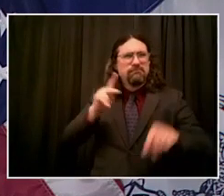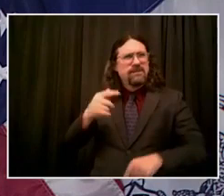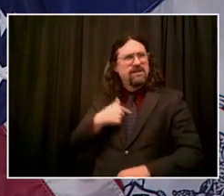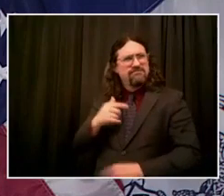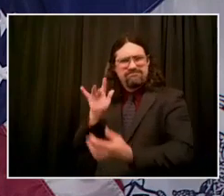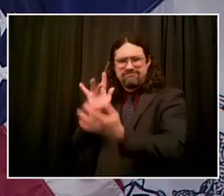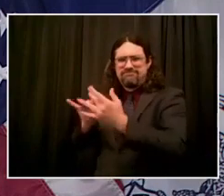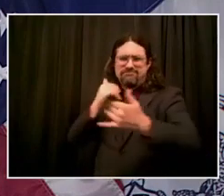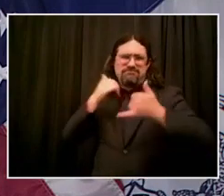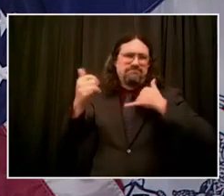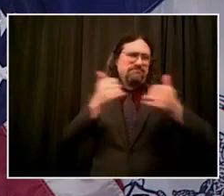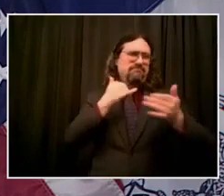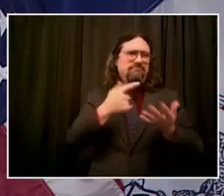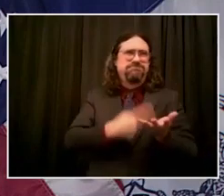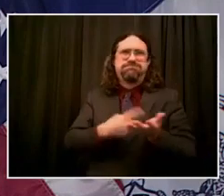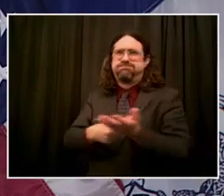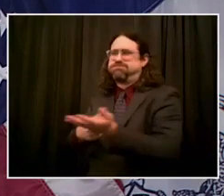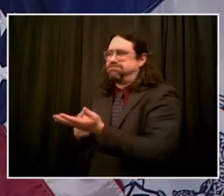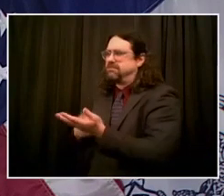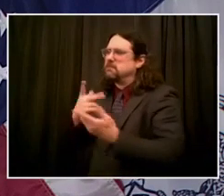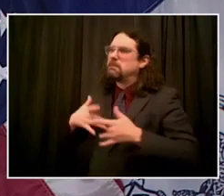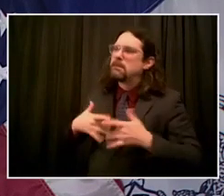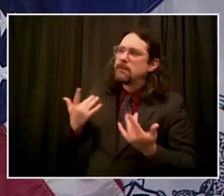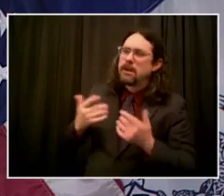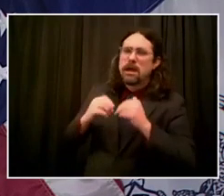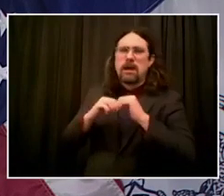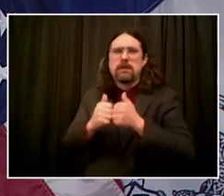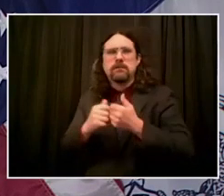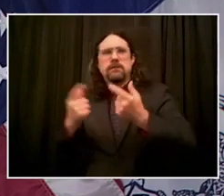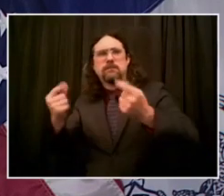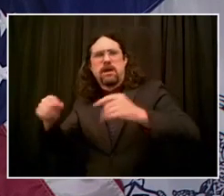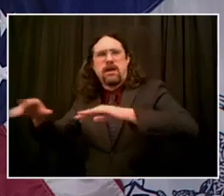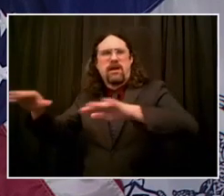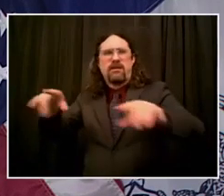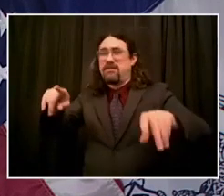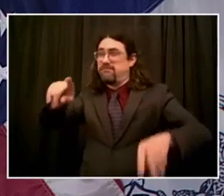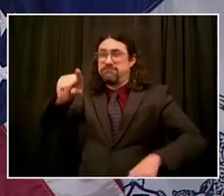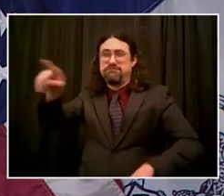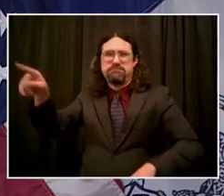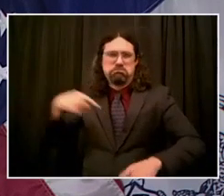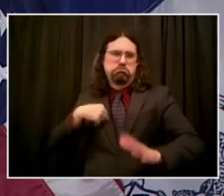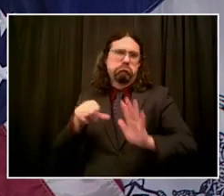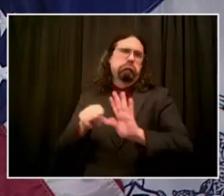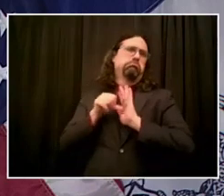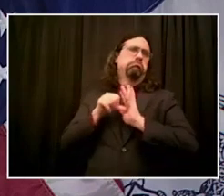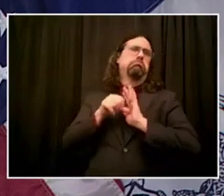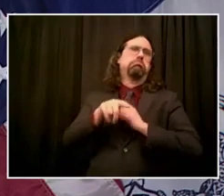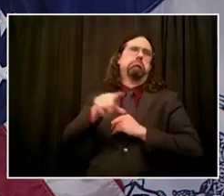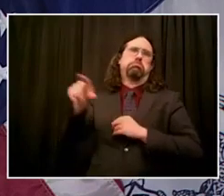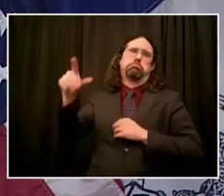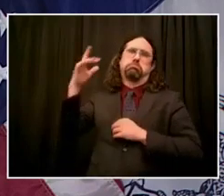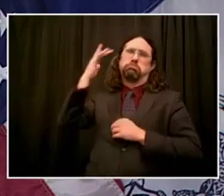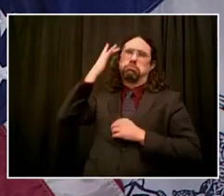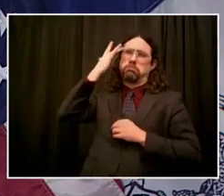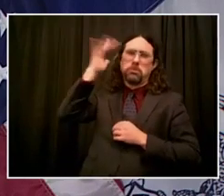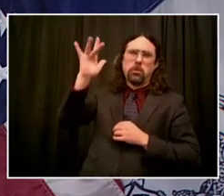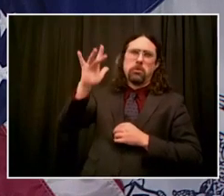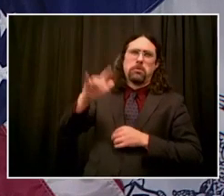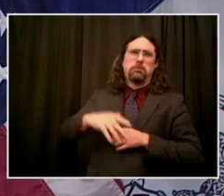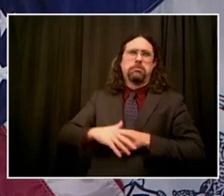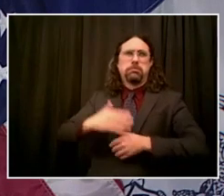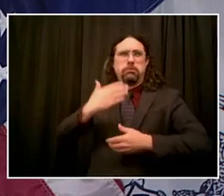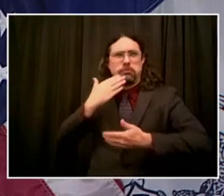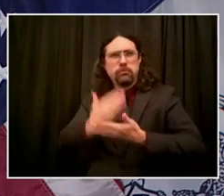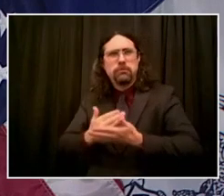small businesses with the free face coverings. We're going to have the hotlines up and running. Everything is moving apace. If you're a business owner, you